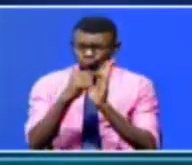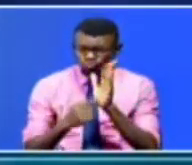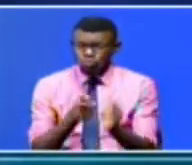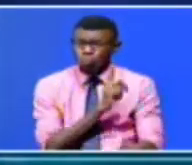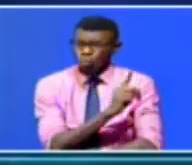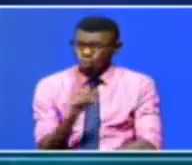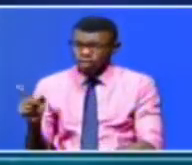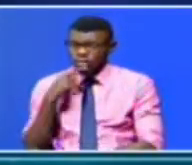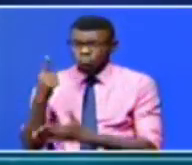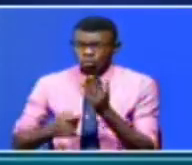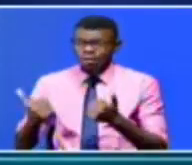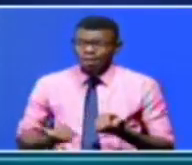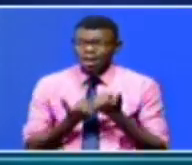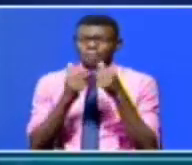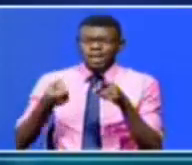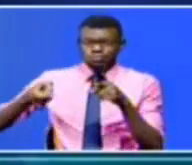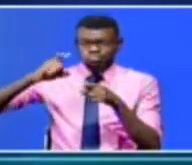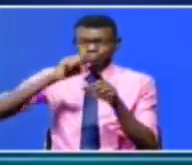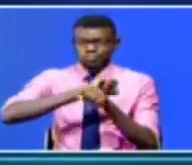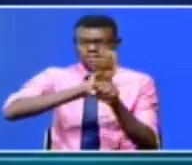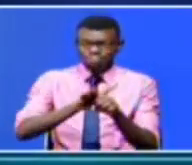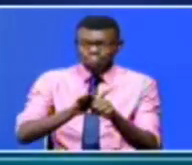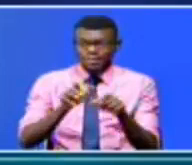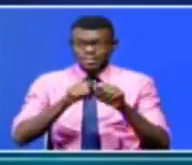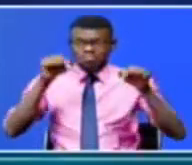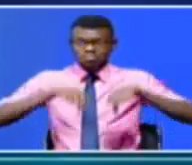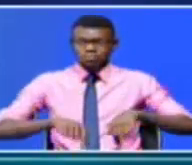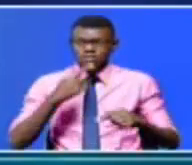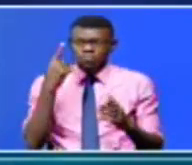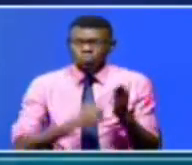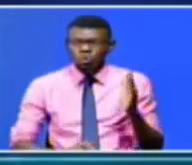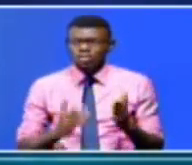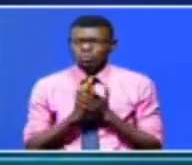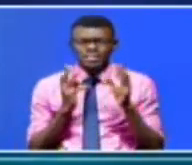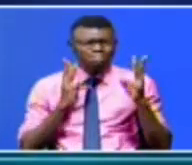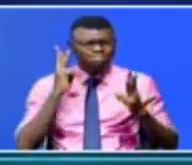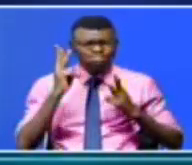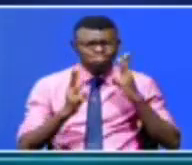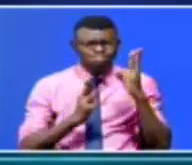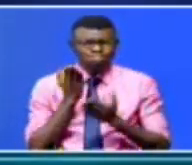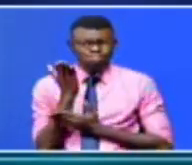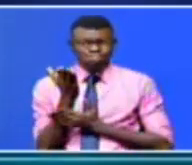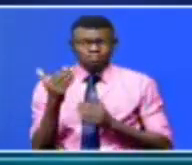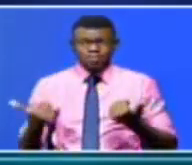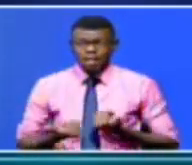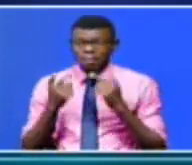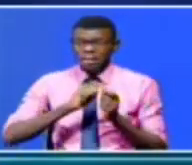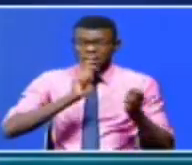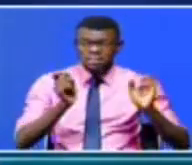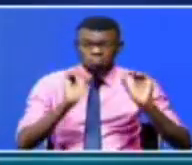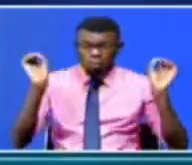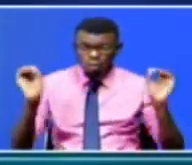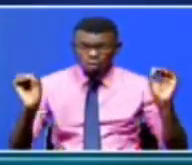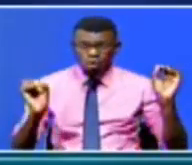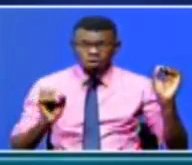country continue to record more infection cases. And today we say that if this worrying trend does not reverse, more